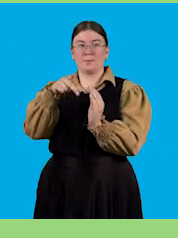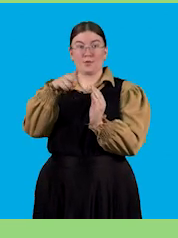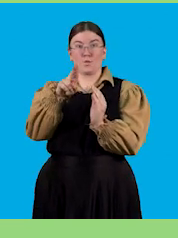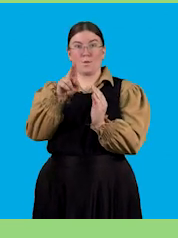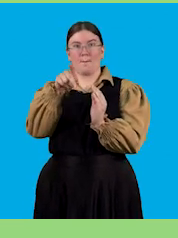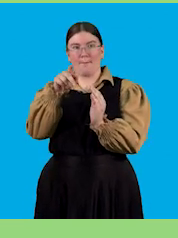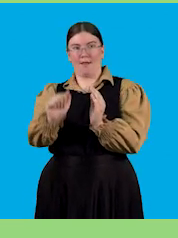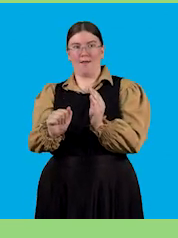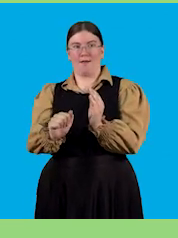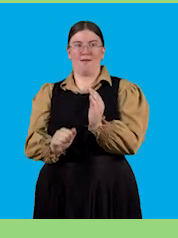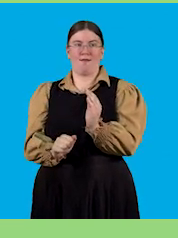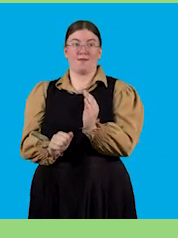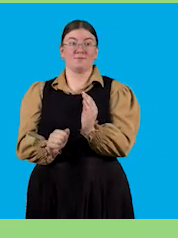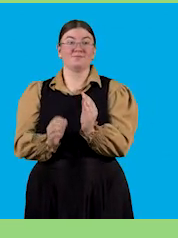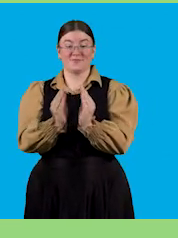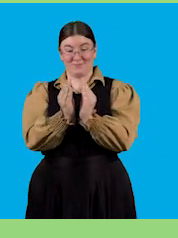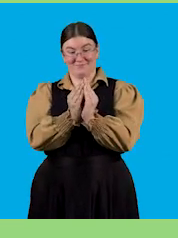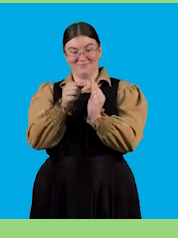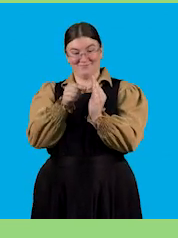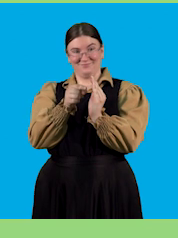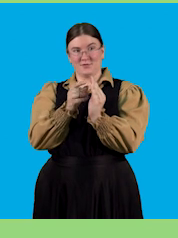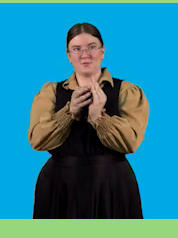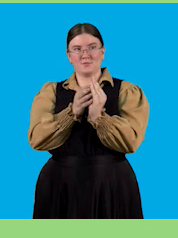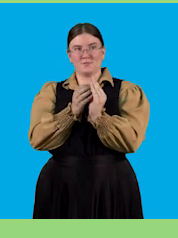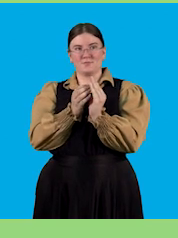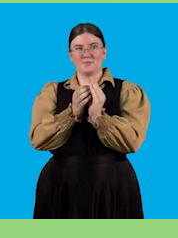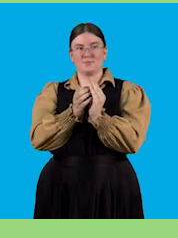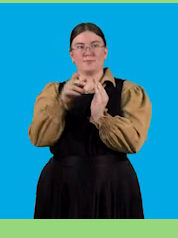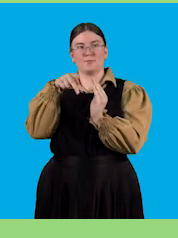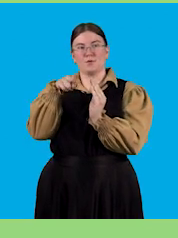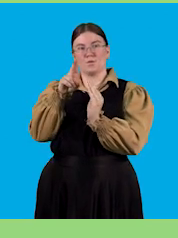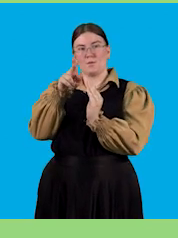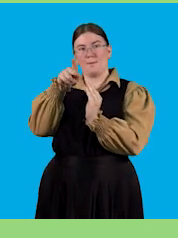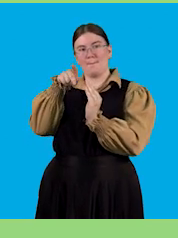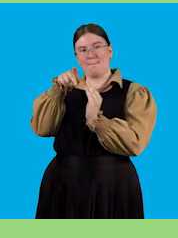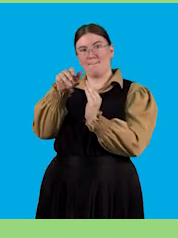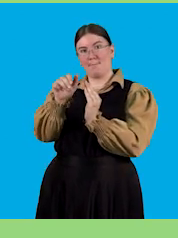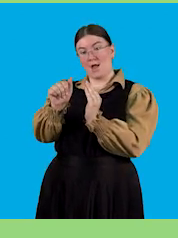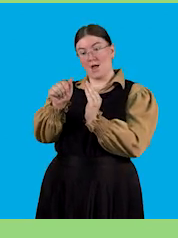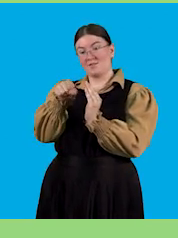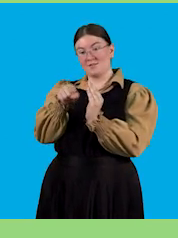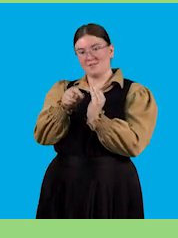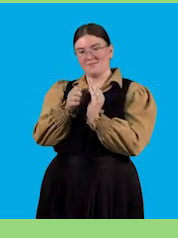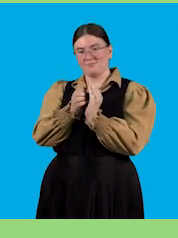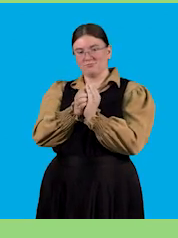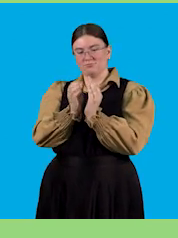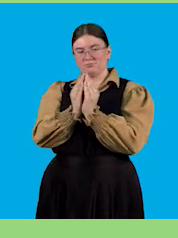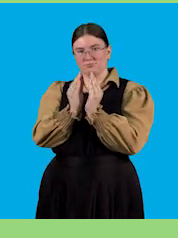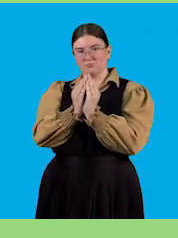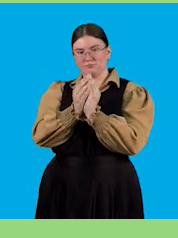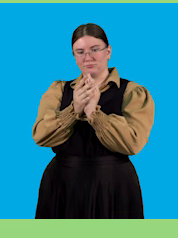and then once that cocoon hatches or the pupa